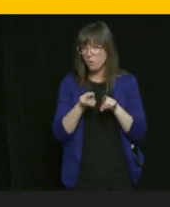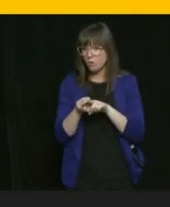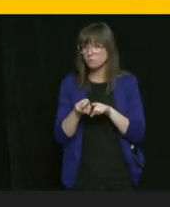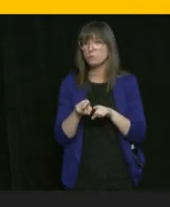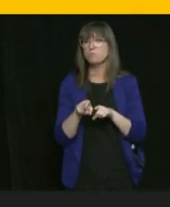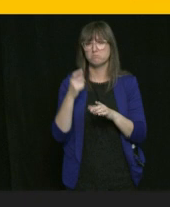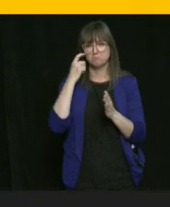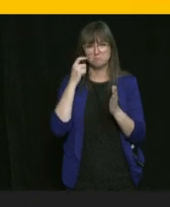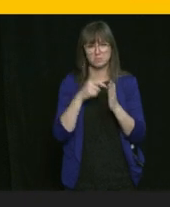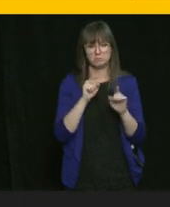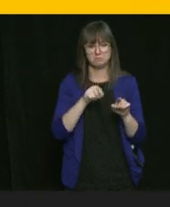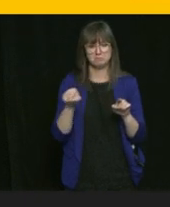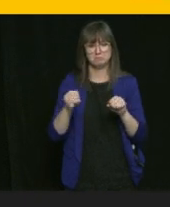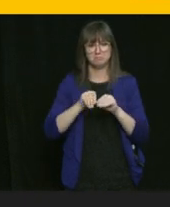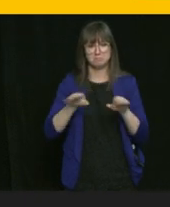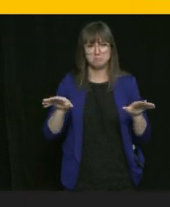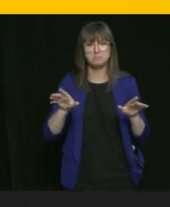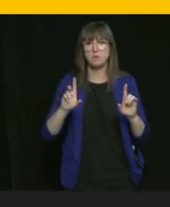increasing number of